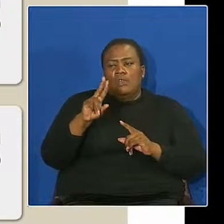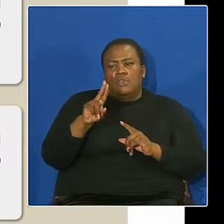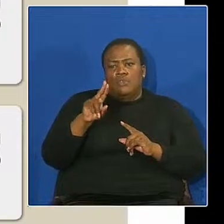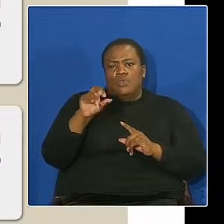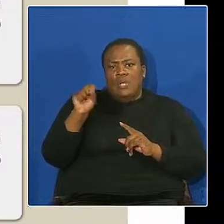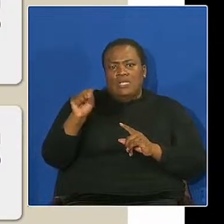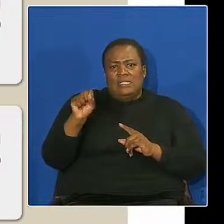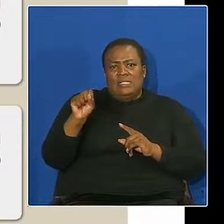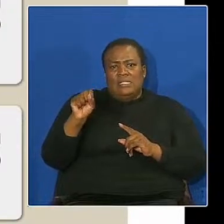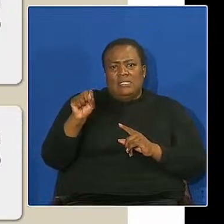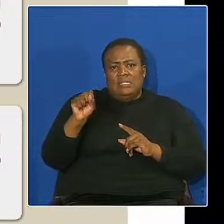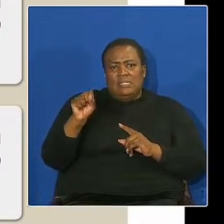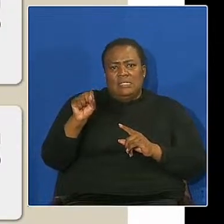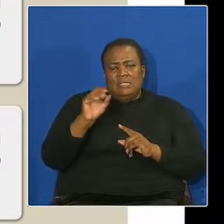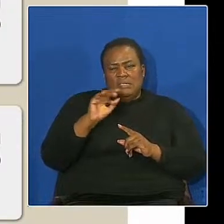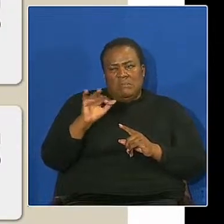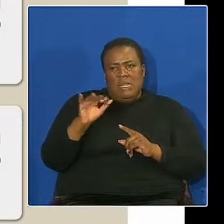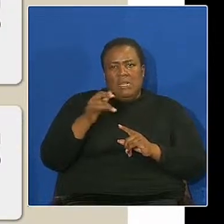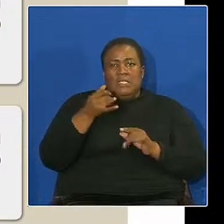C-R-U-S.